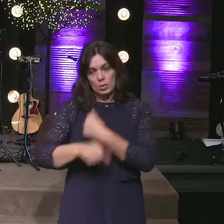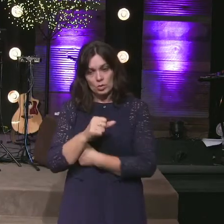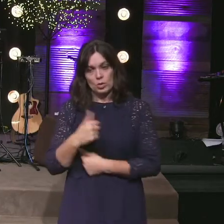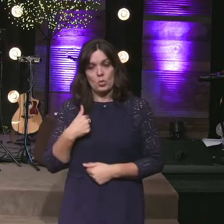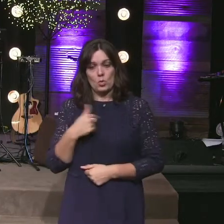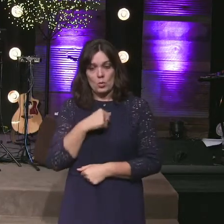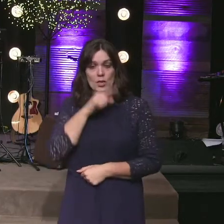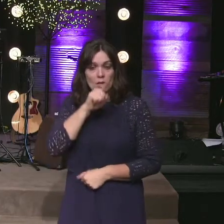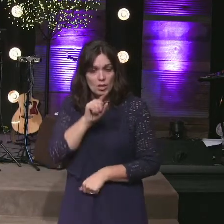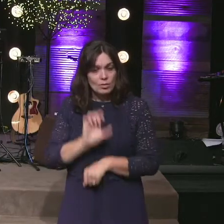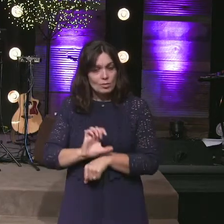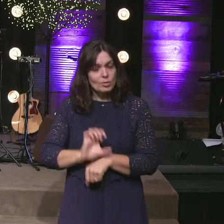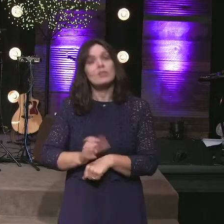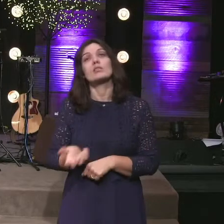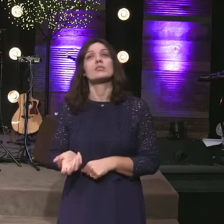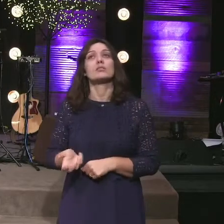church.